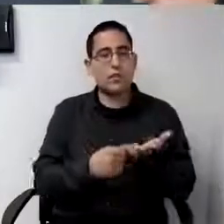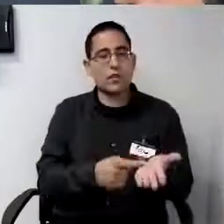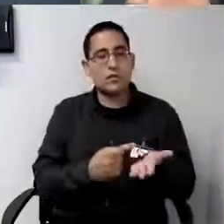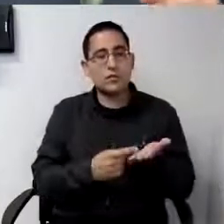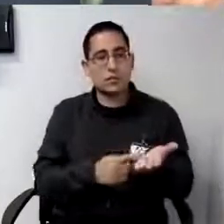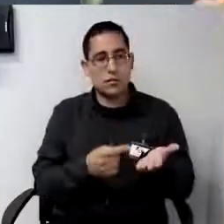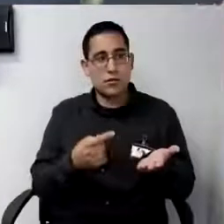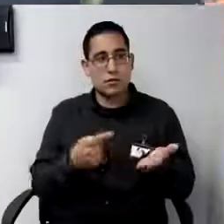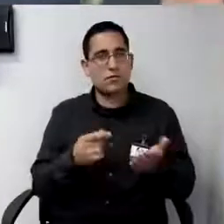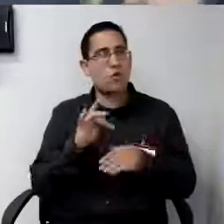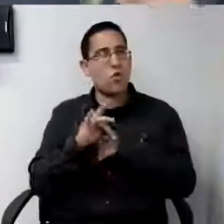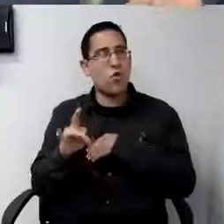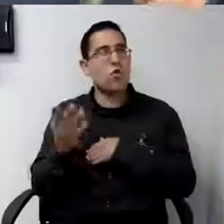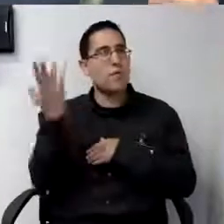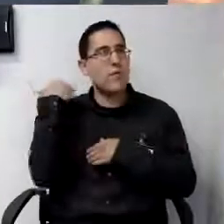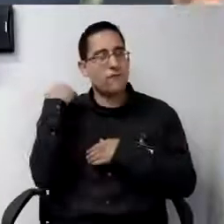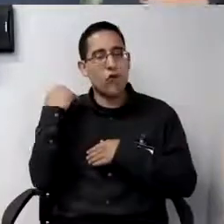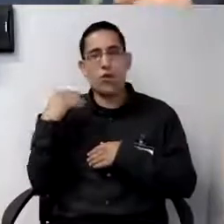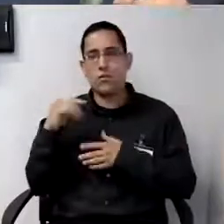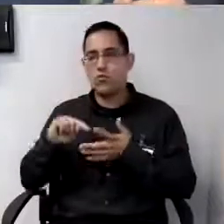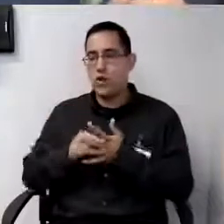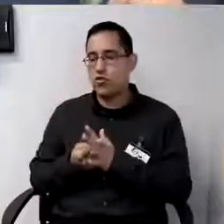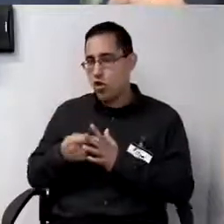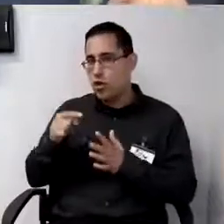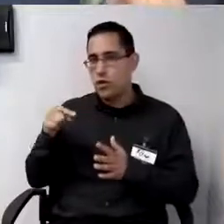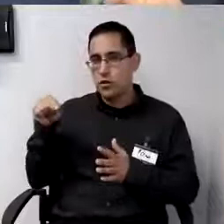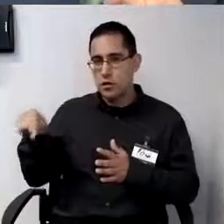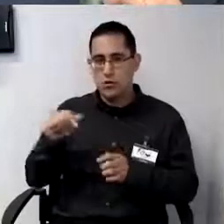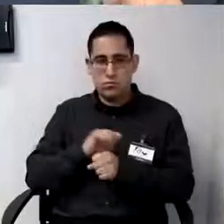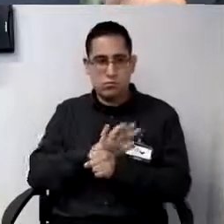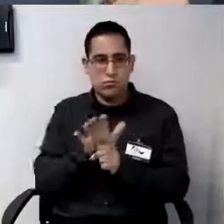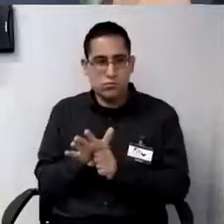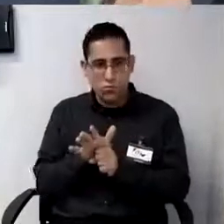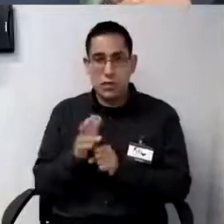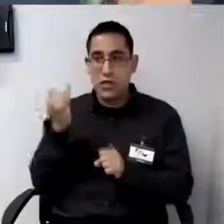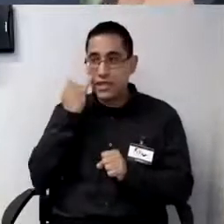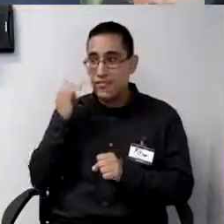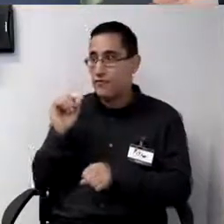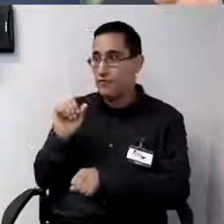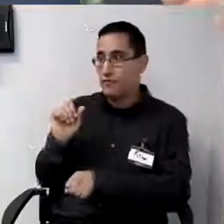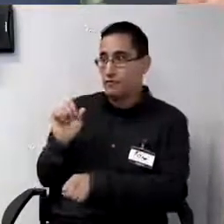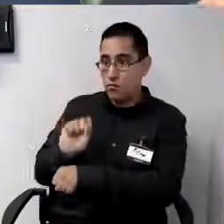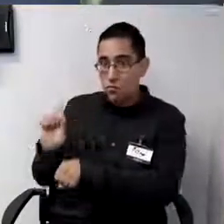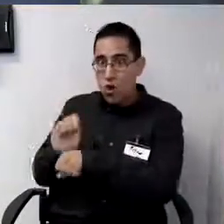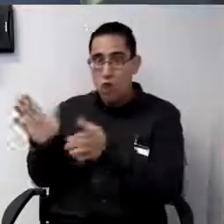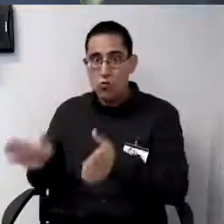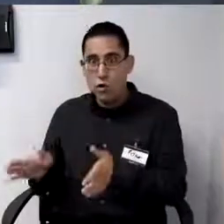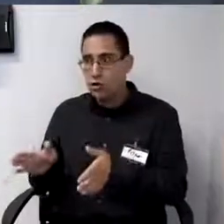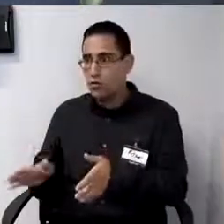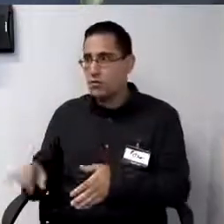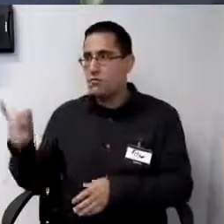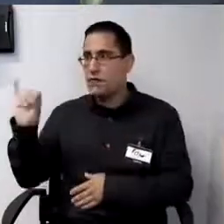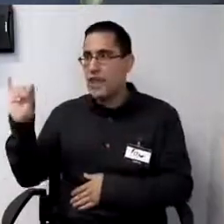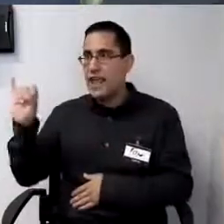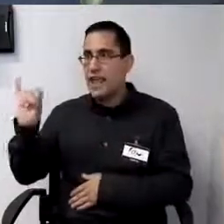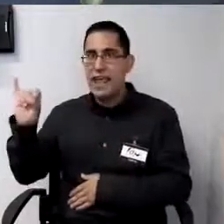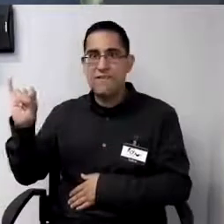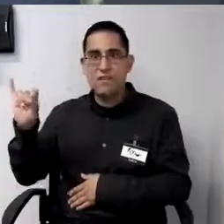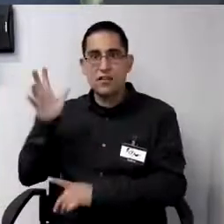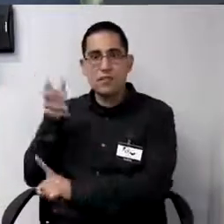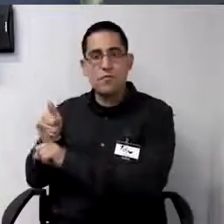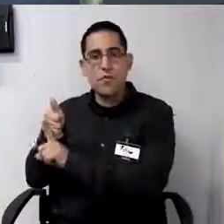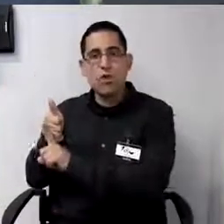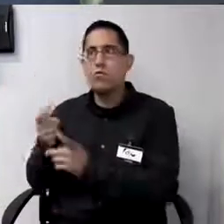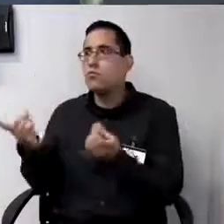entire workforce, you know, became infected, what would we do? And we literally talked about, well, you would create